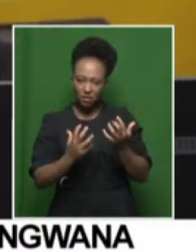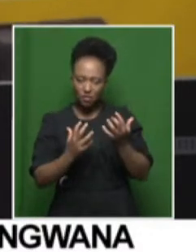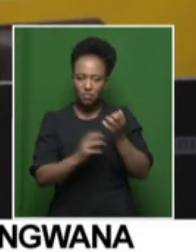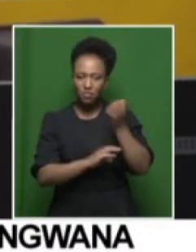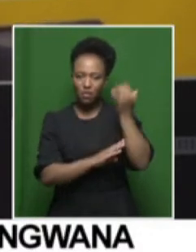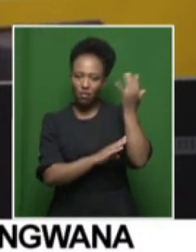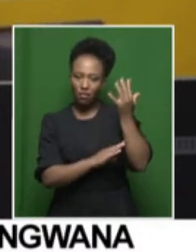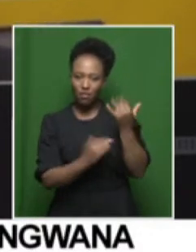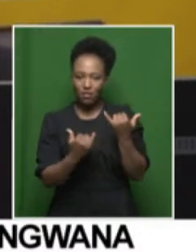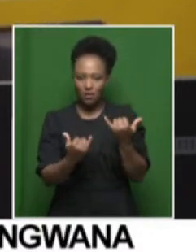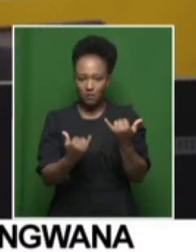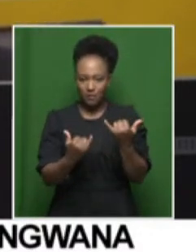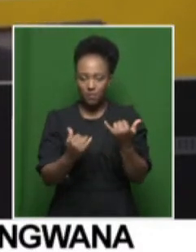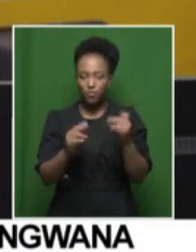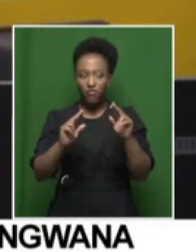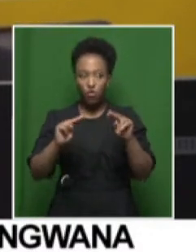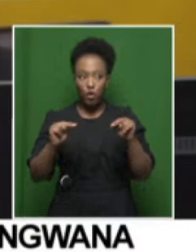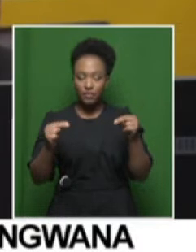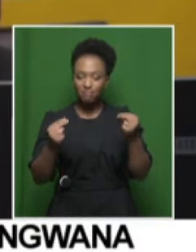The